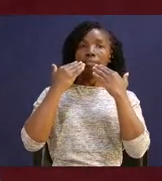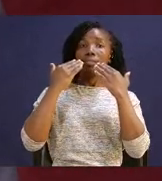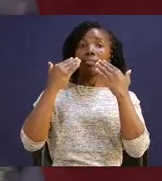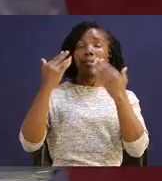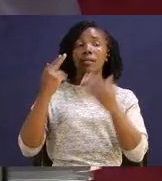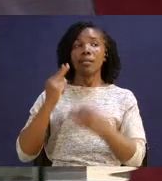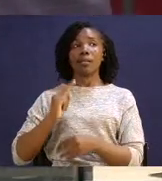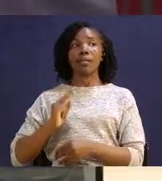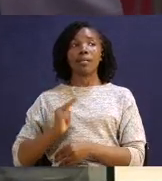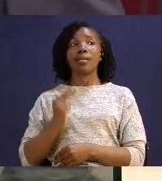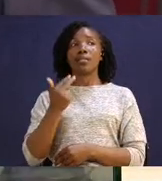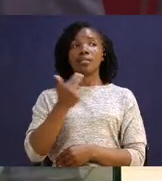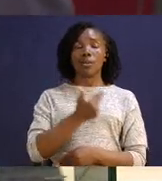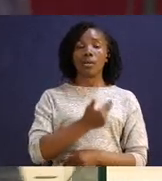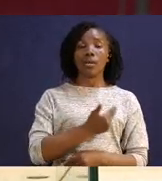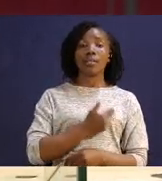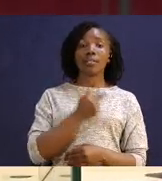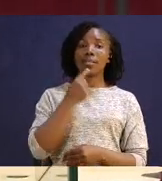asante,